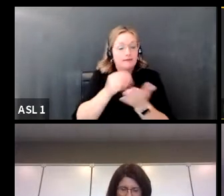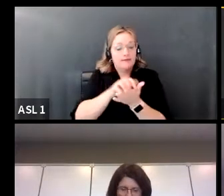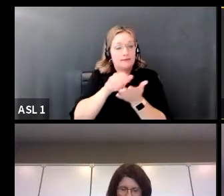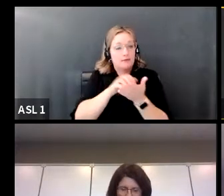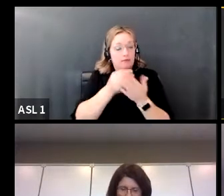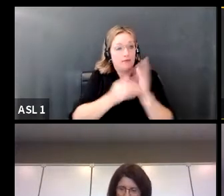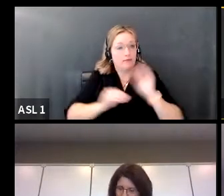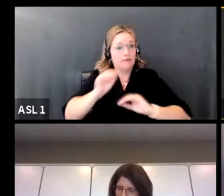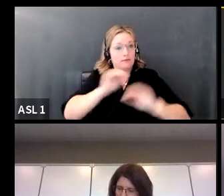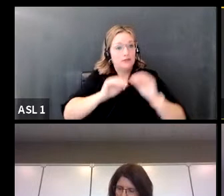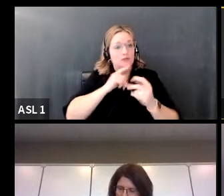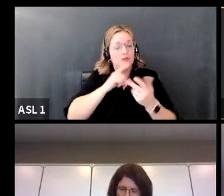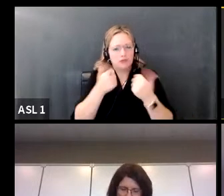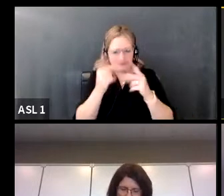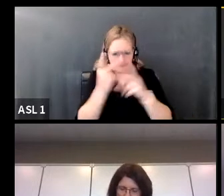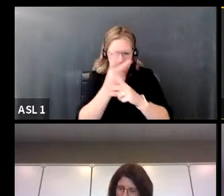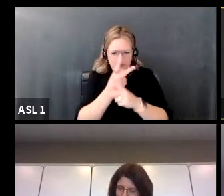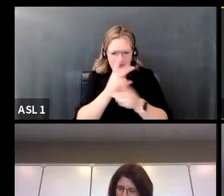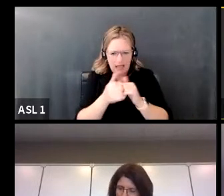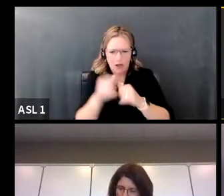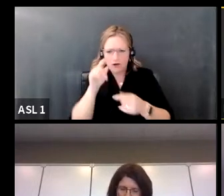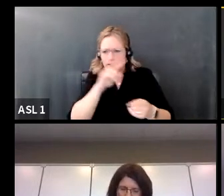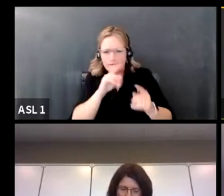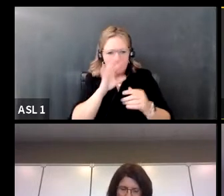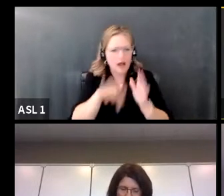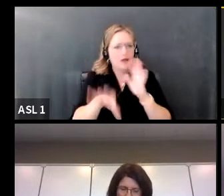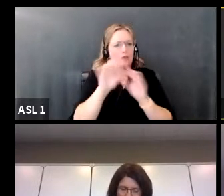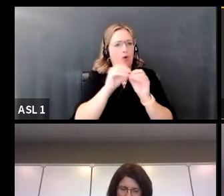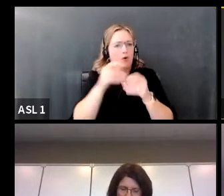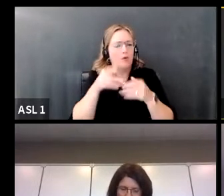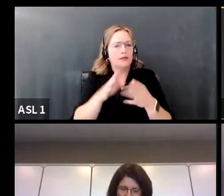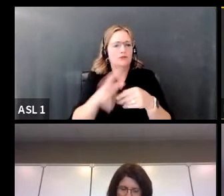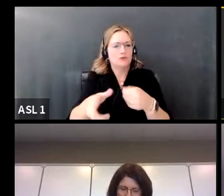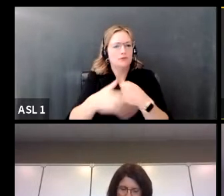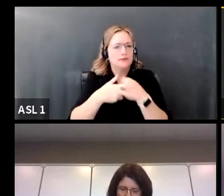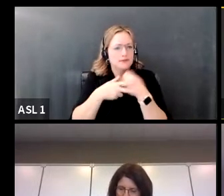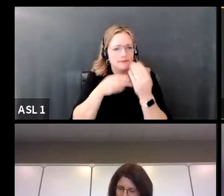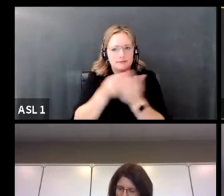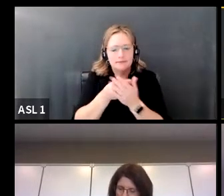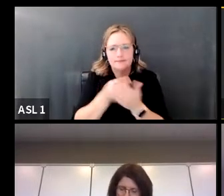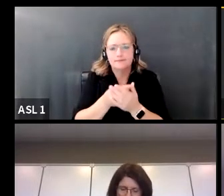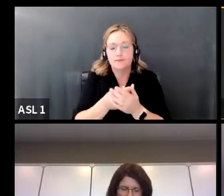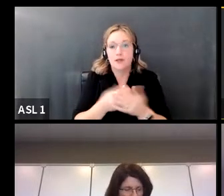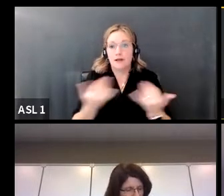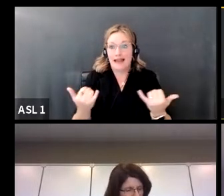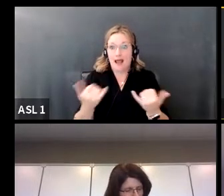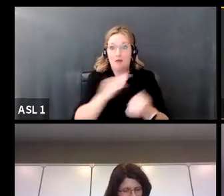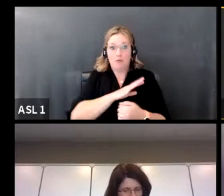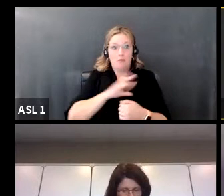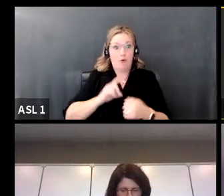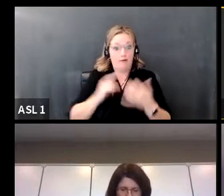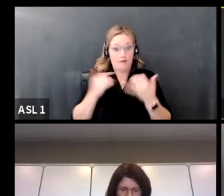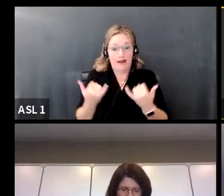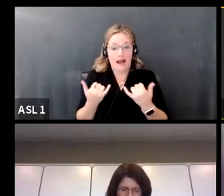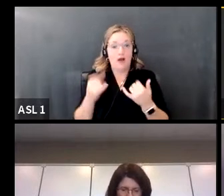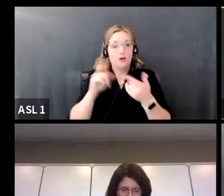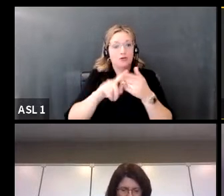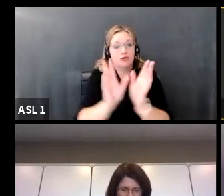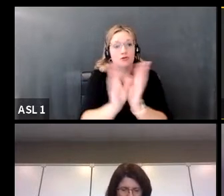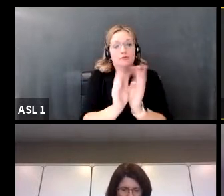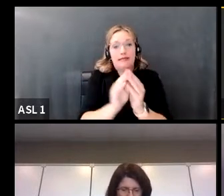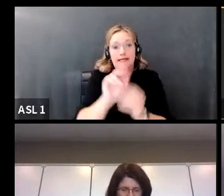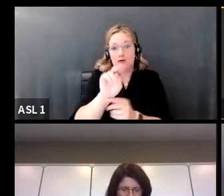and looking for further reductions where possible the board has between now and our meeting on the 22nd of